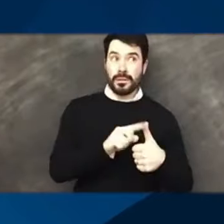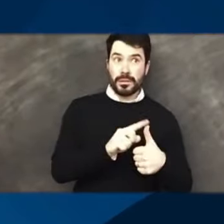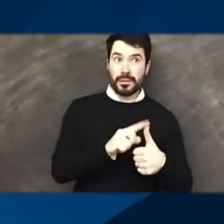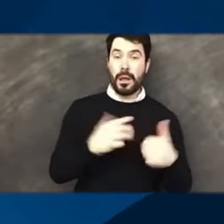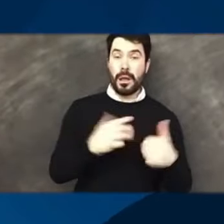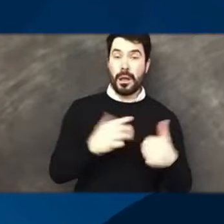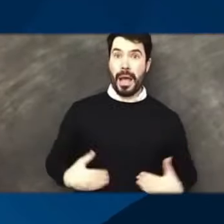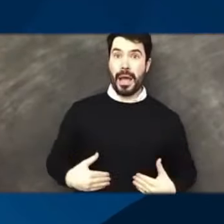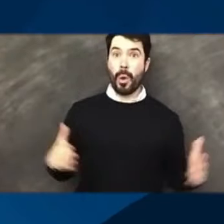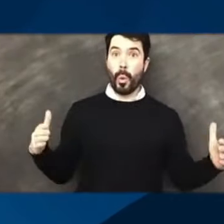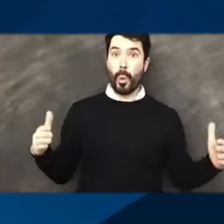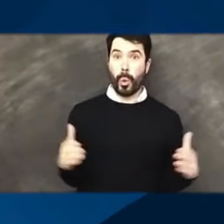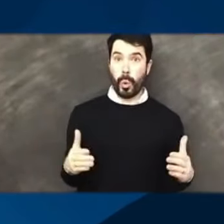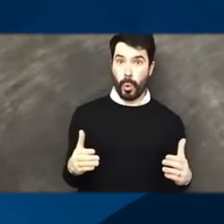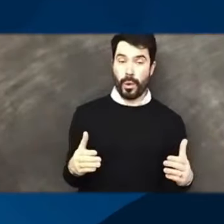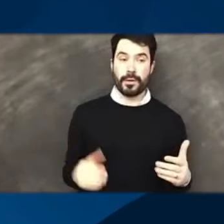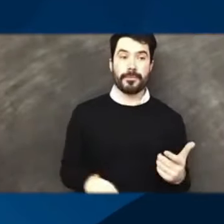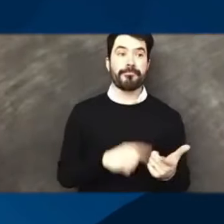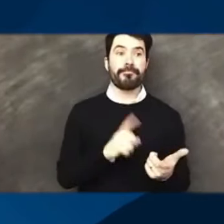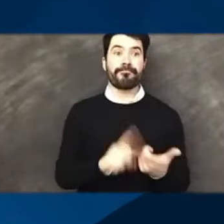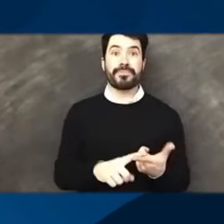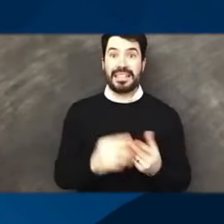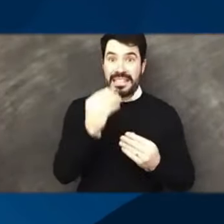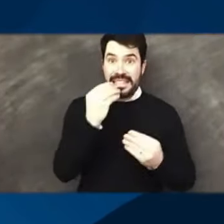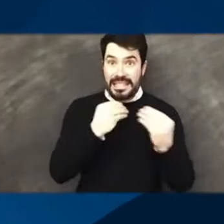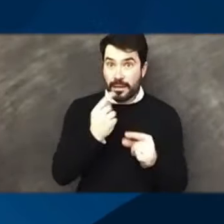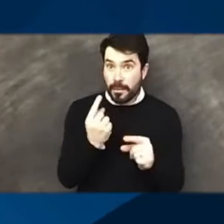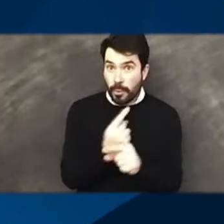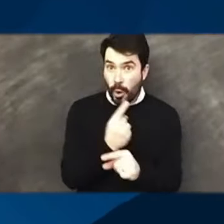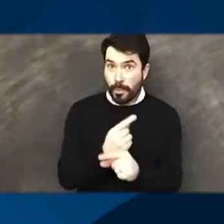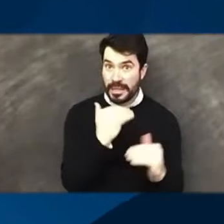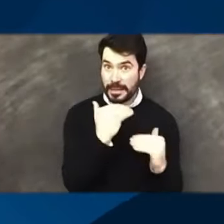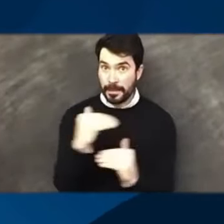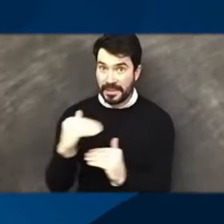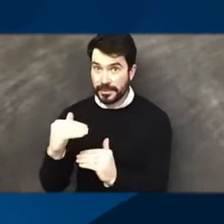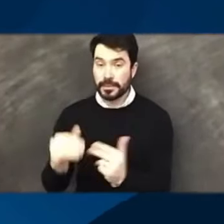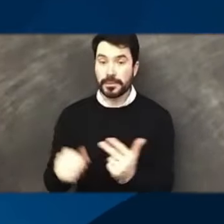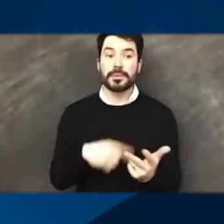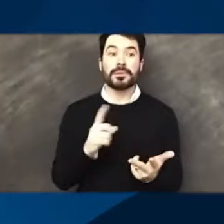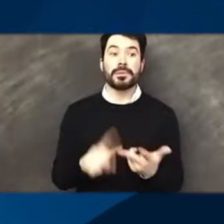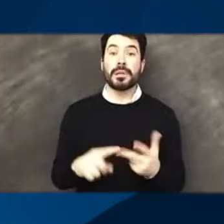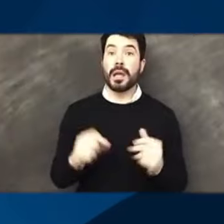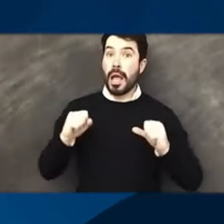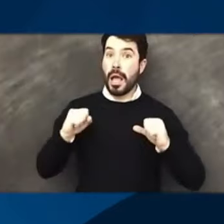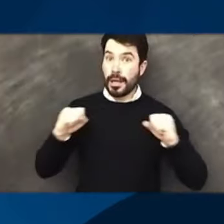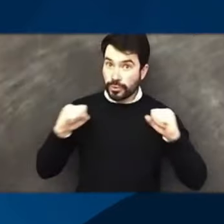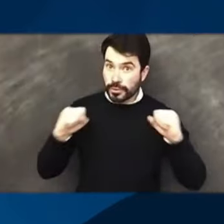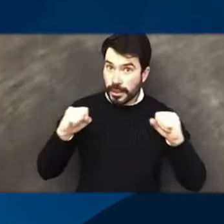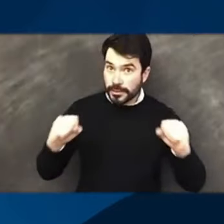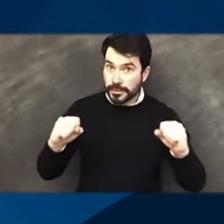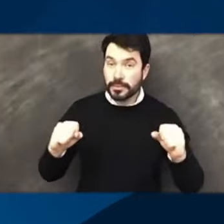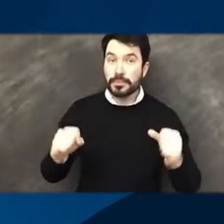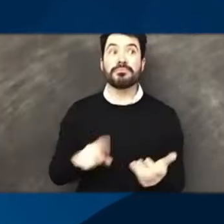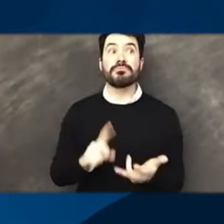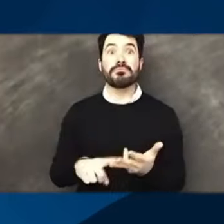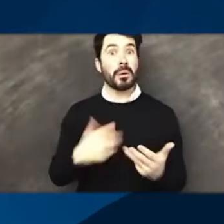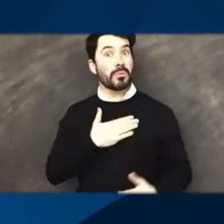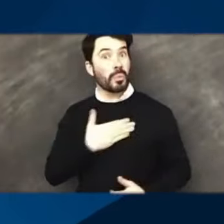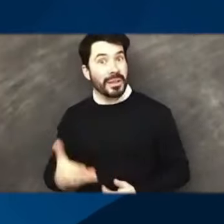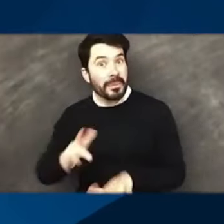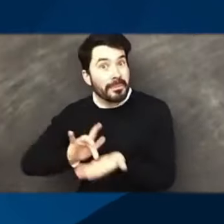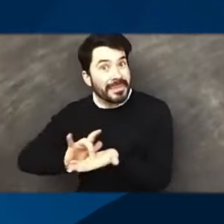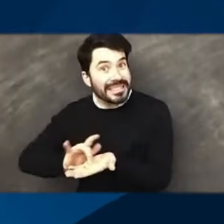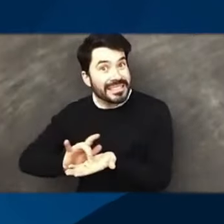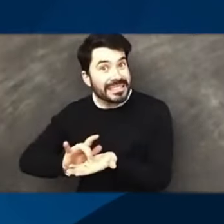calorie restriction, reasonable exercise therapy, but also to be open to the therapies that started coming out in